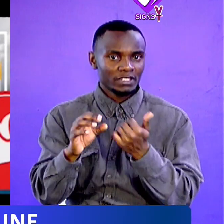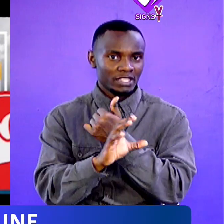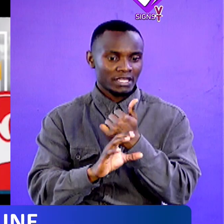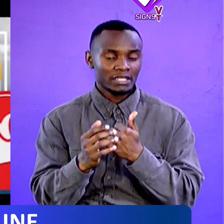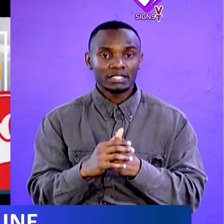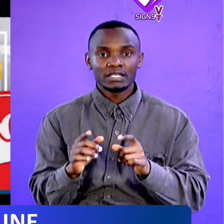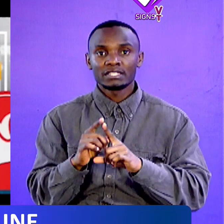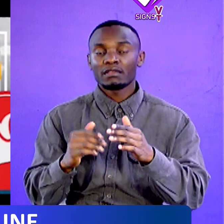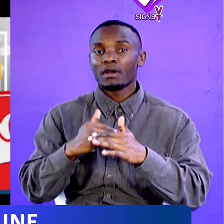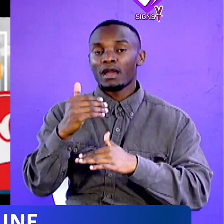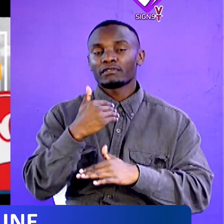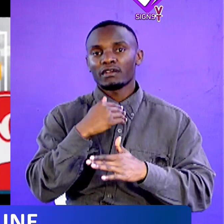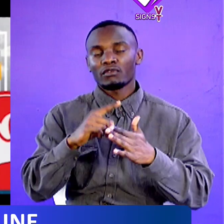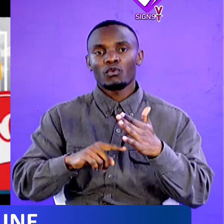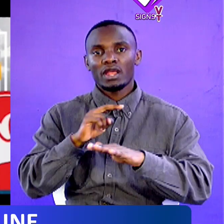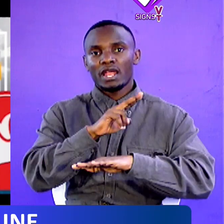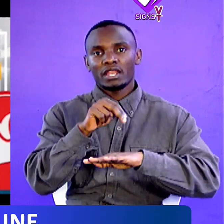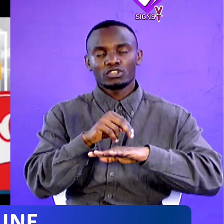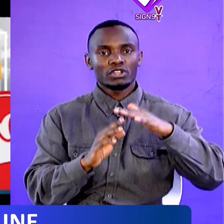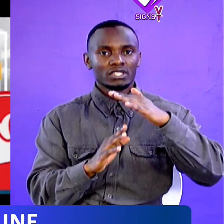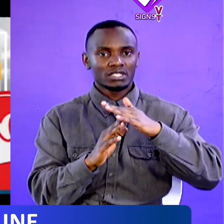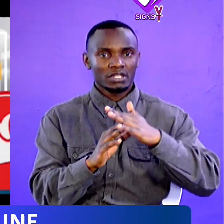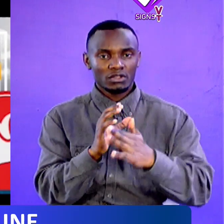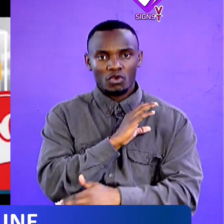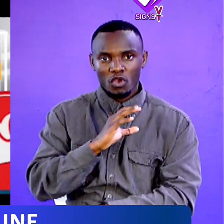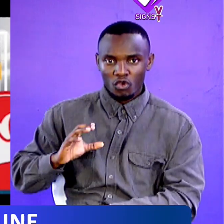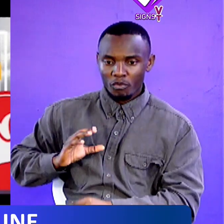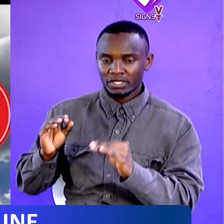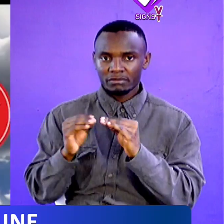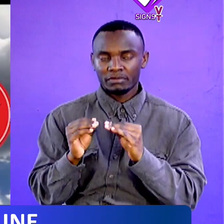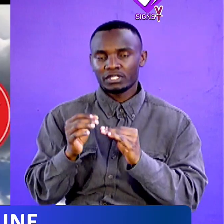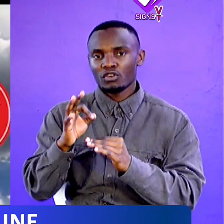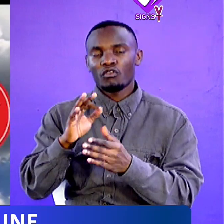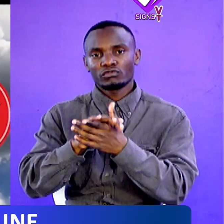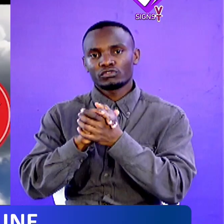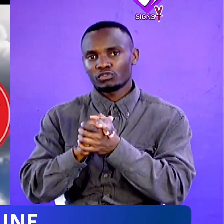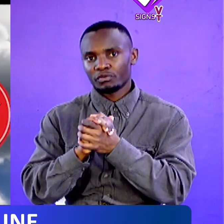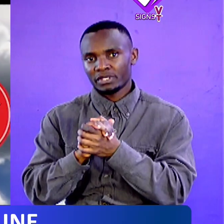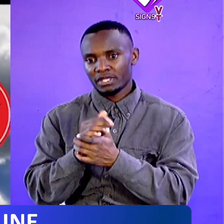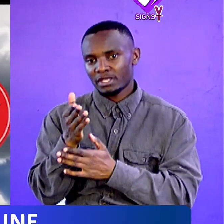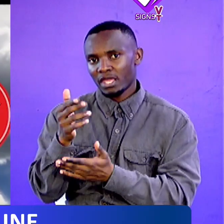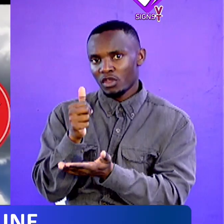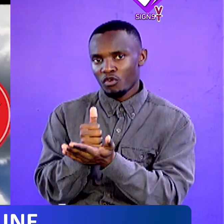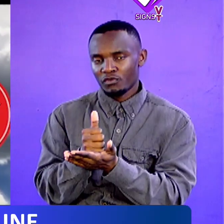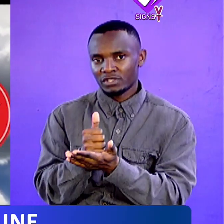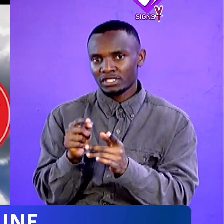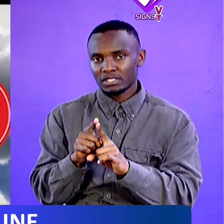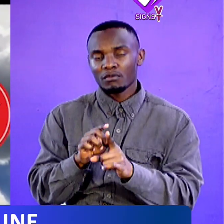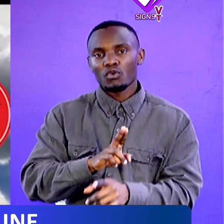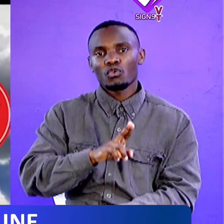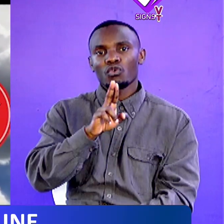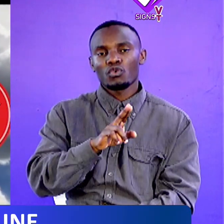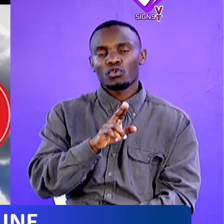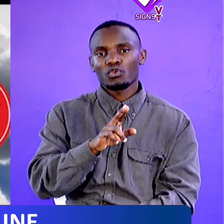a crucial National Executive Committee meeting of the Jubilee Party at the party's headquarters, the Jubilee Party leader has called